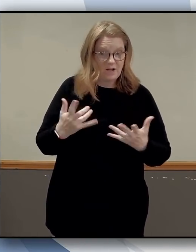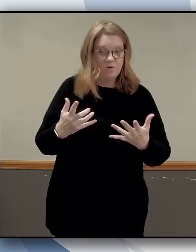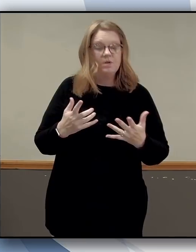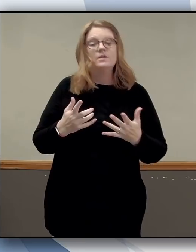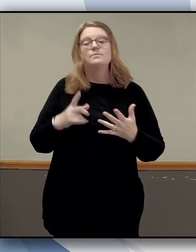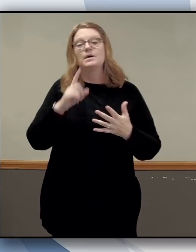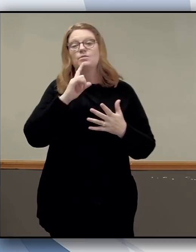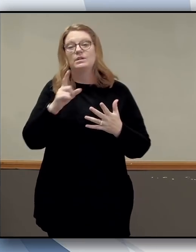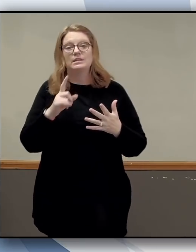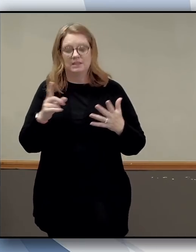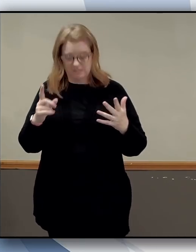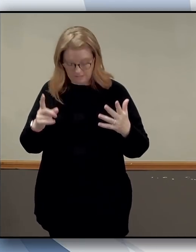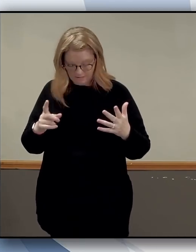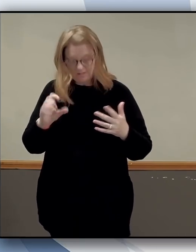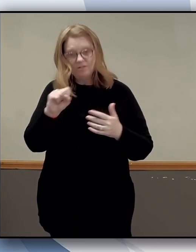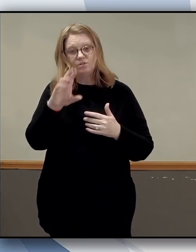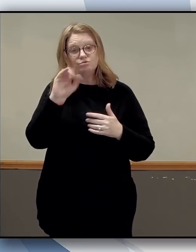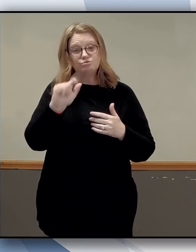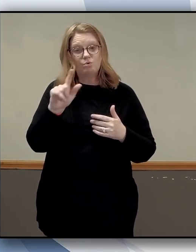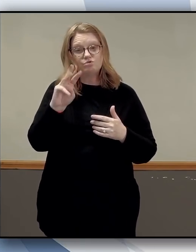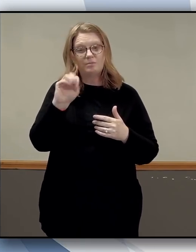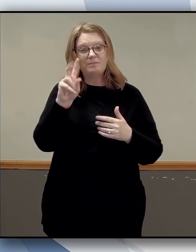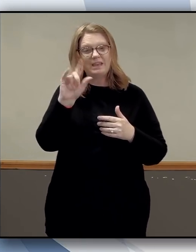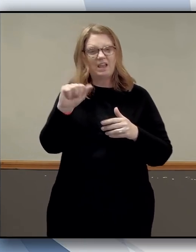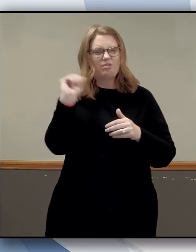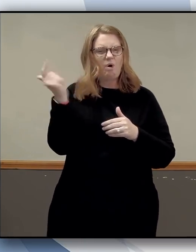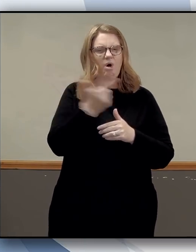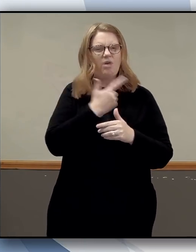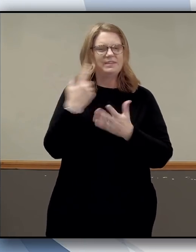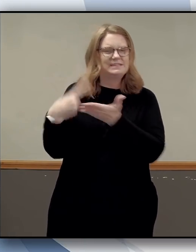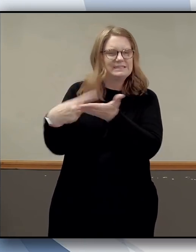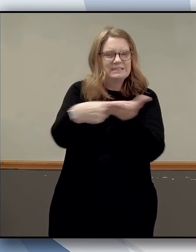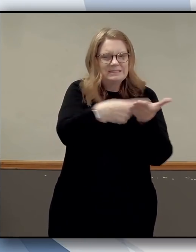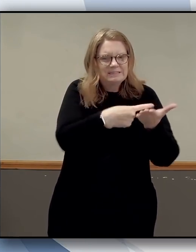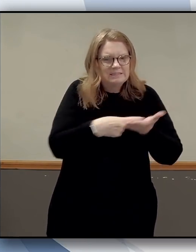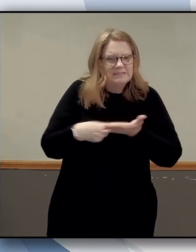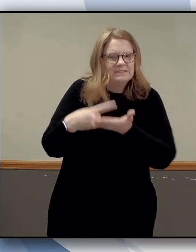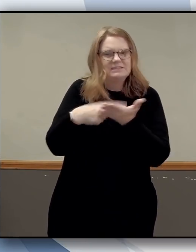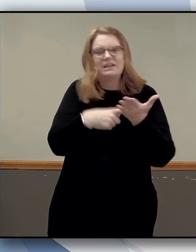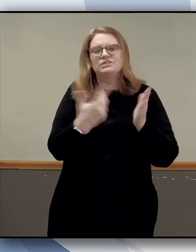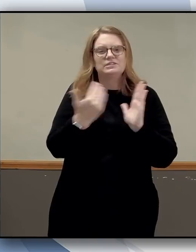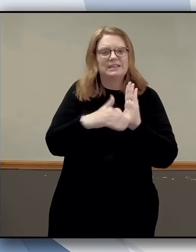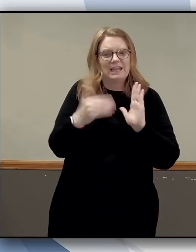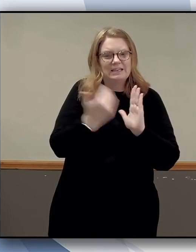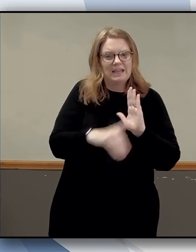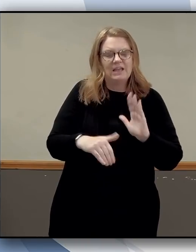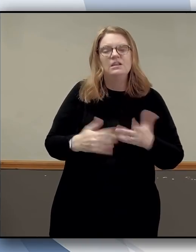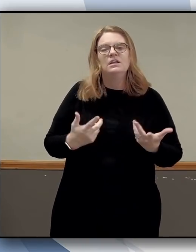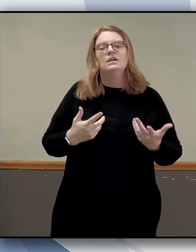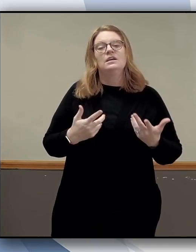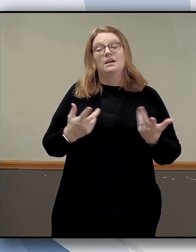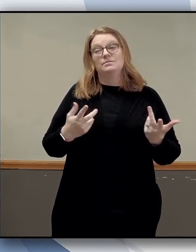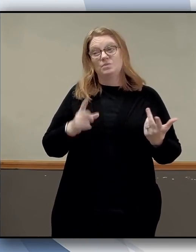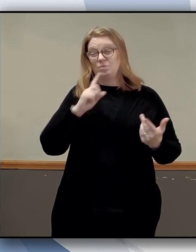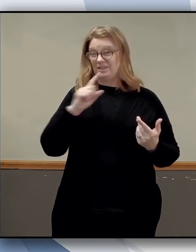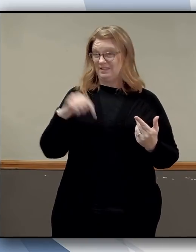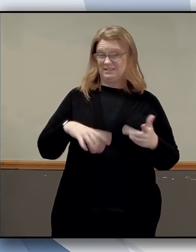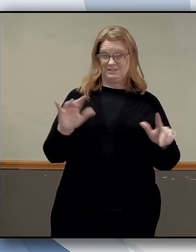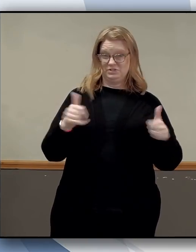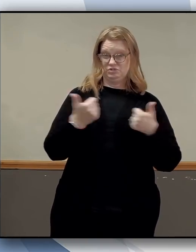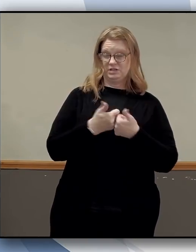of pervasive social media. And this has led, again, to one of the challenges we face, because there